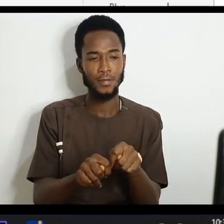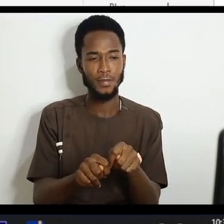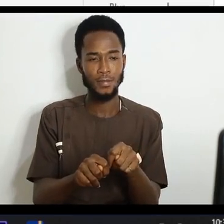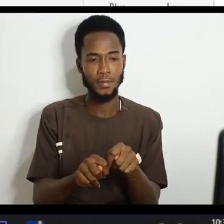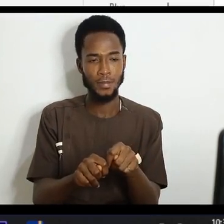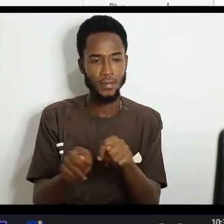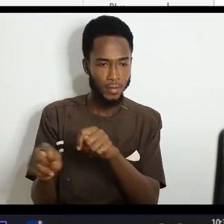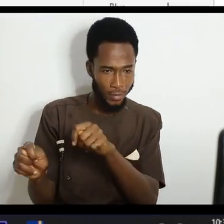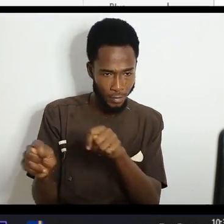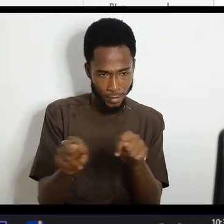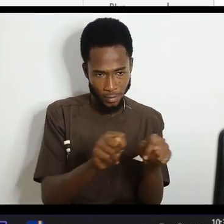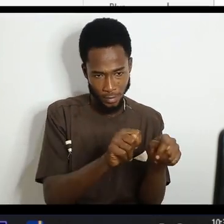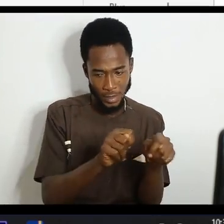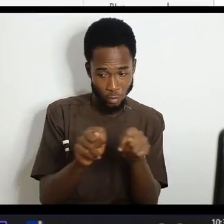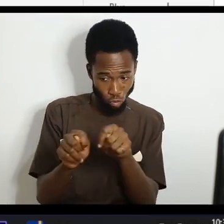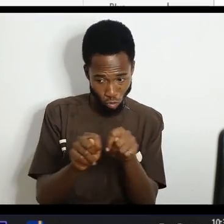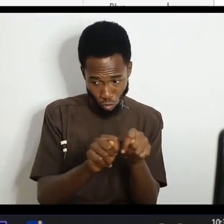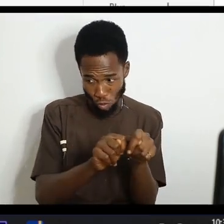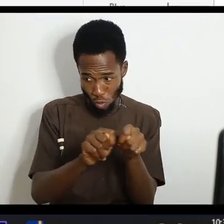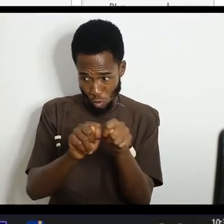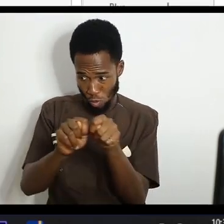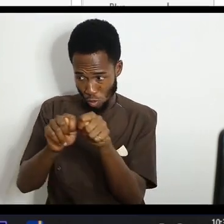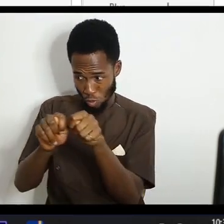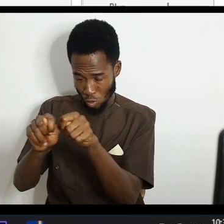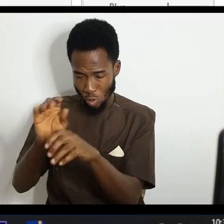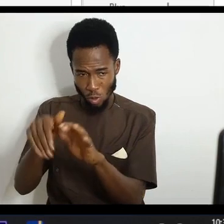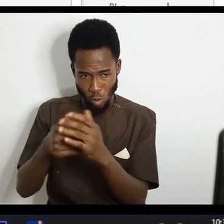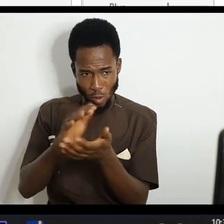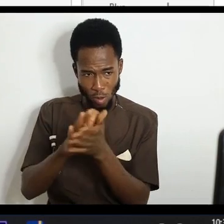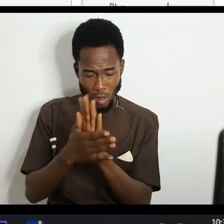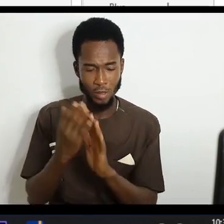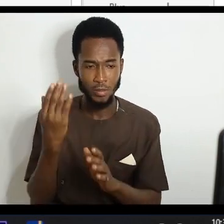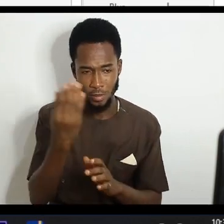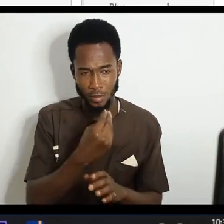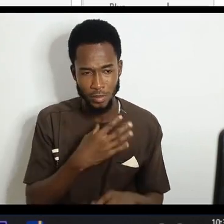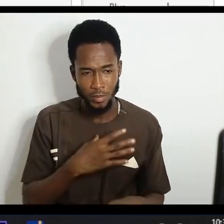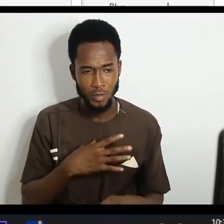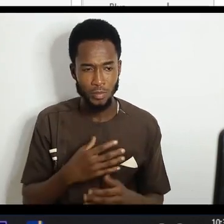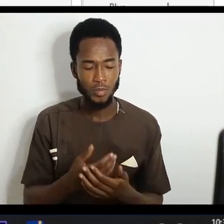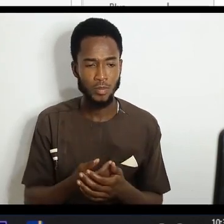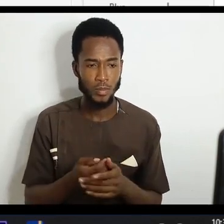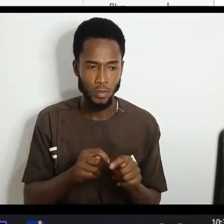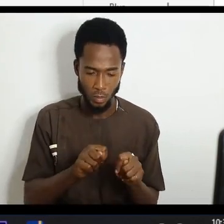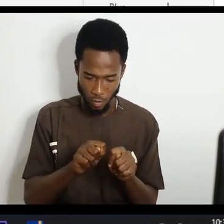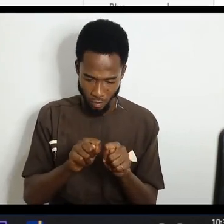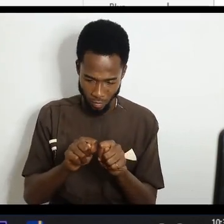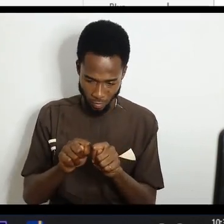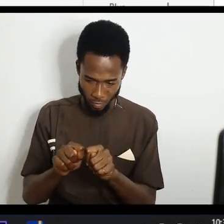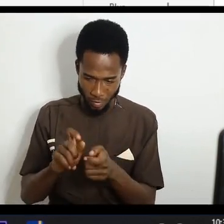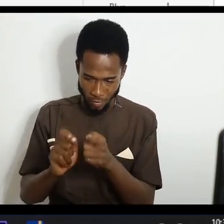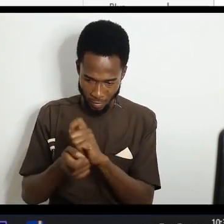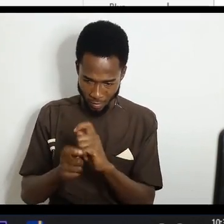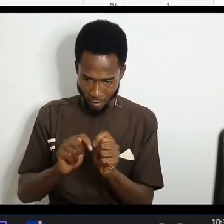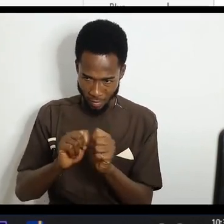The more you drag, the more the edges, you see the edges will be